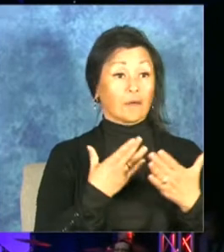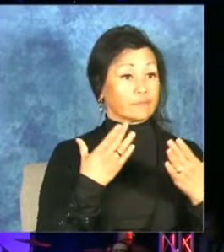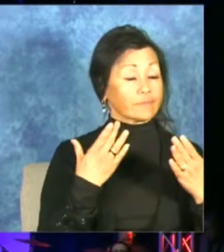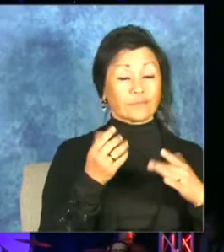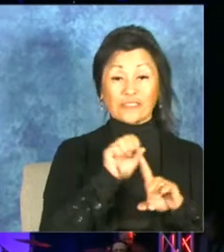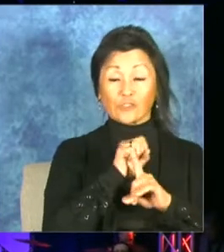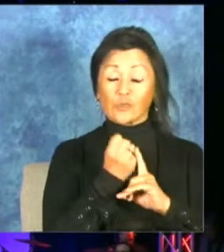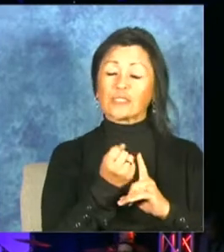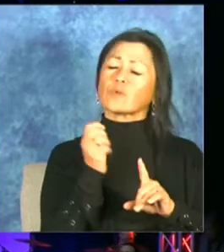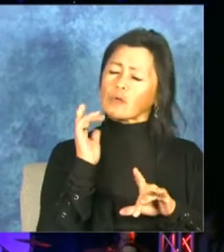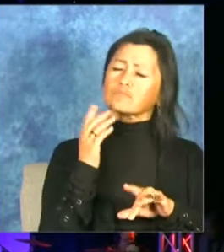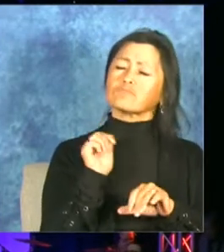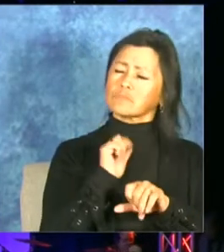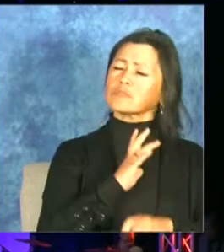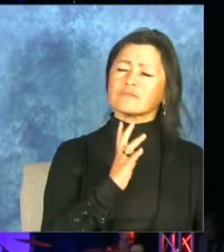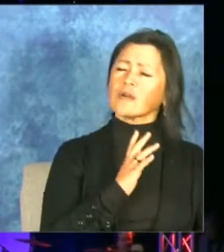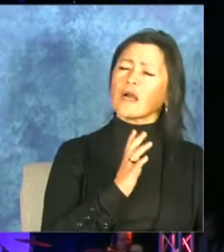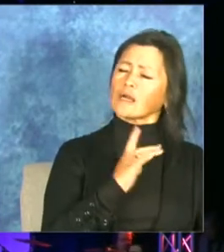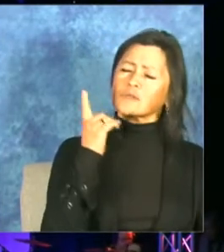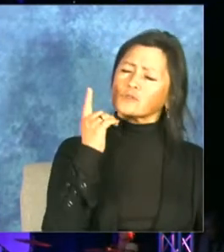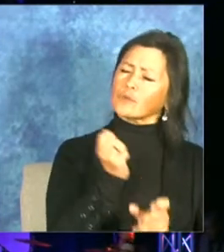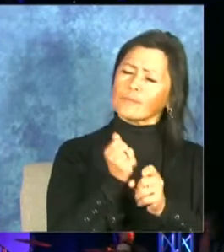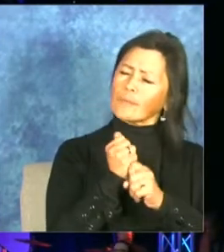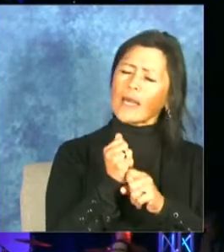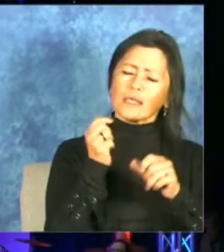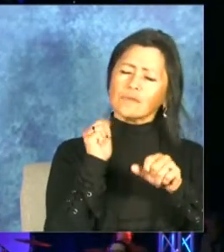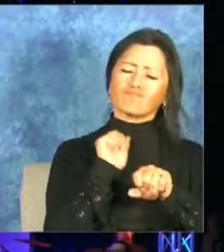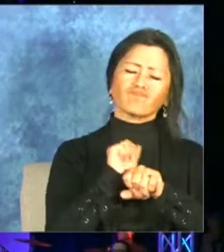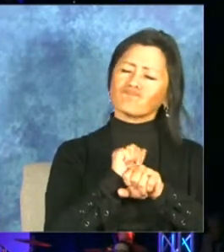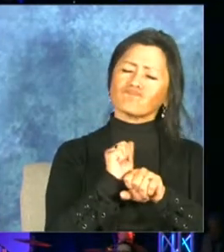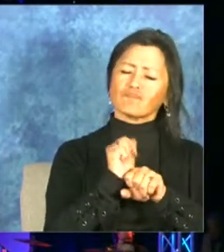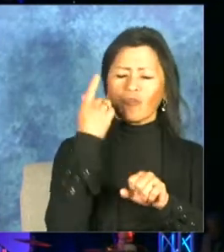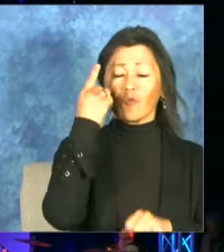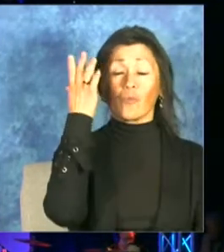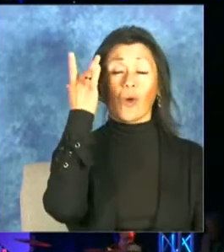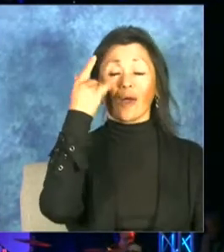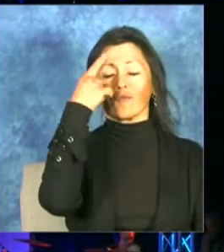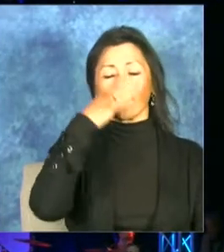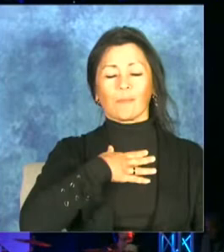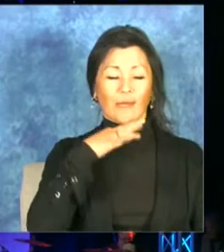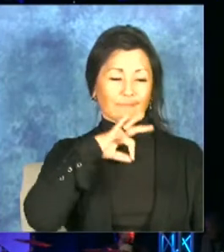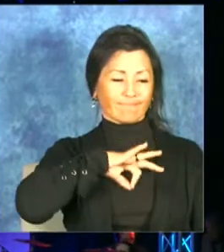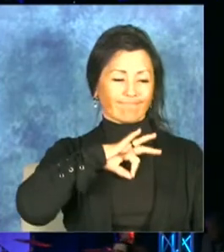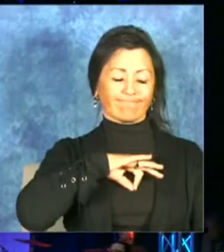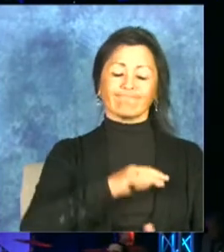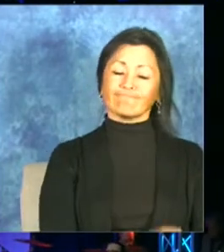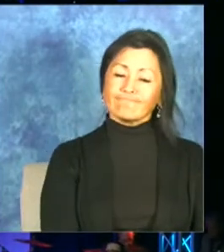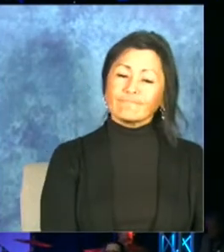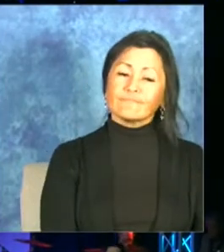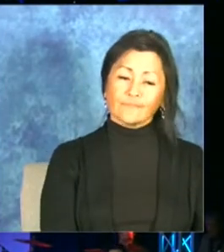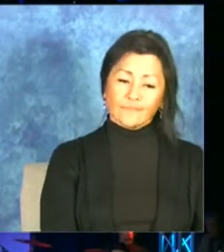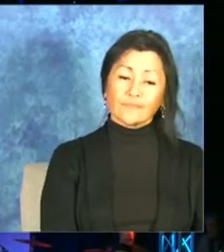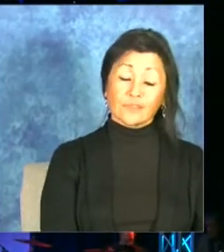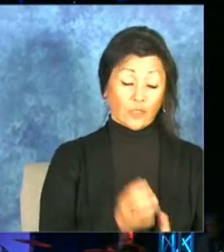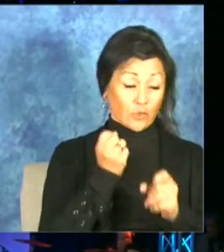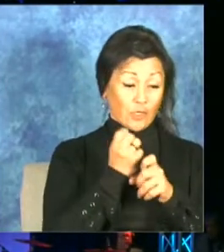You make all things work together for my good.